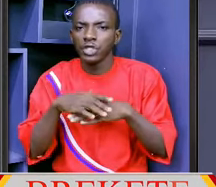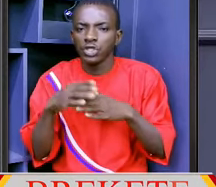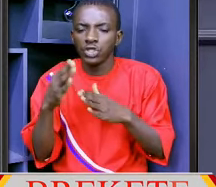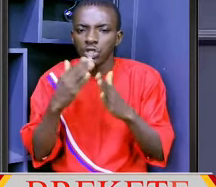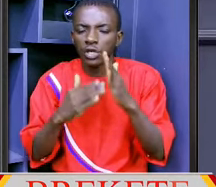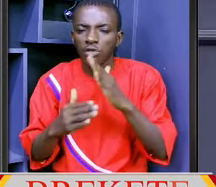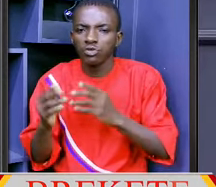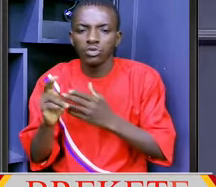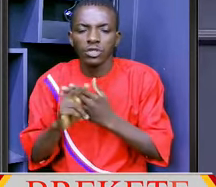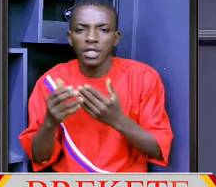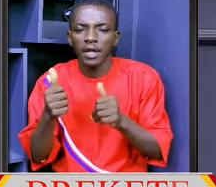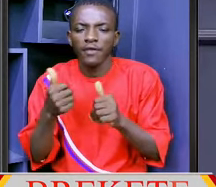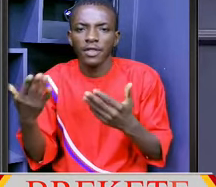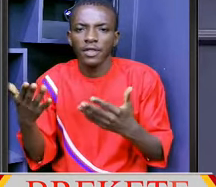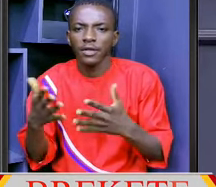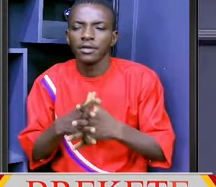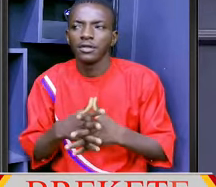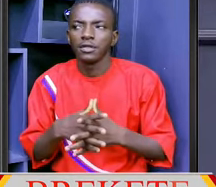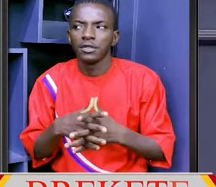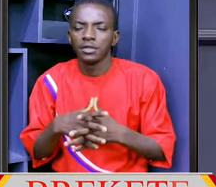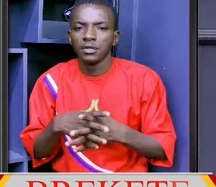every.